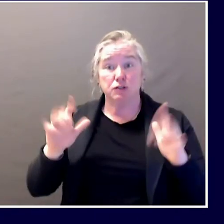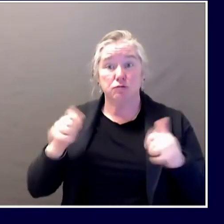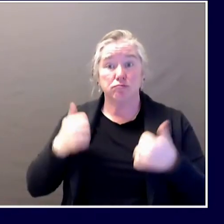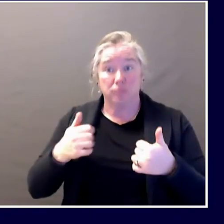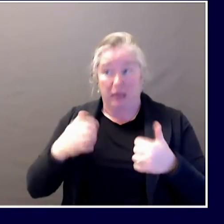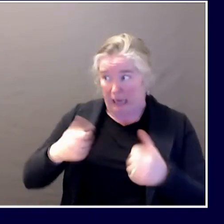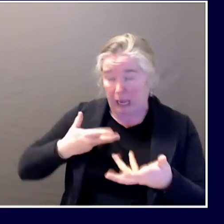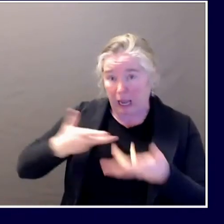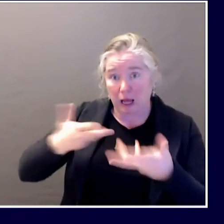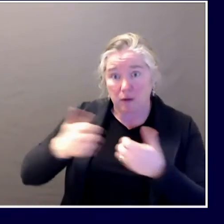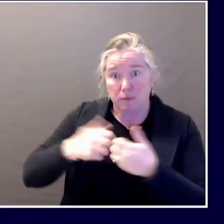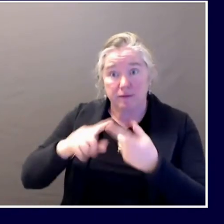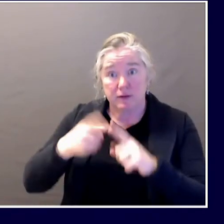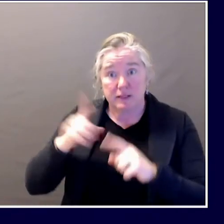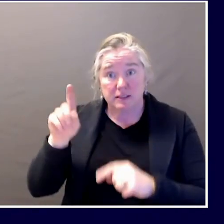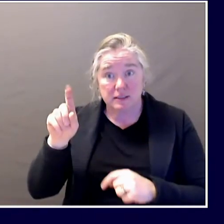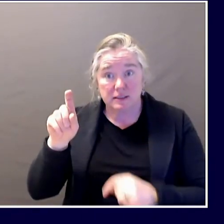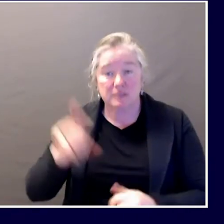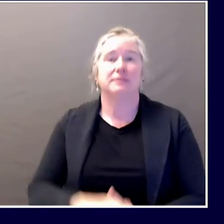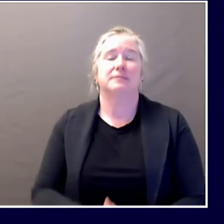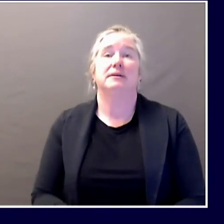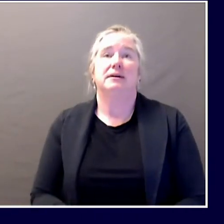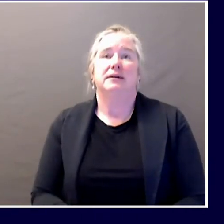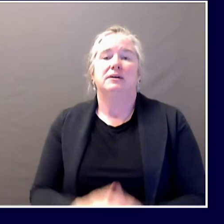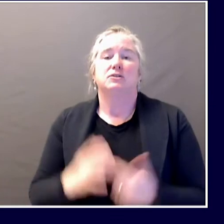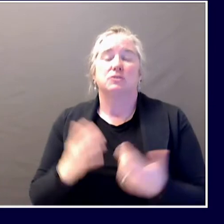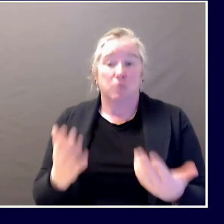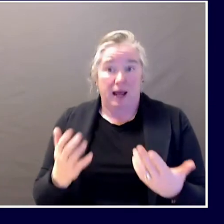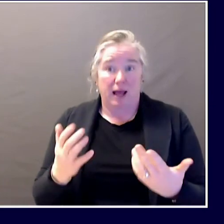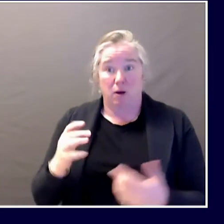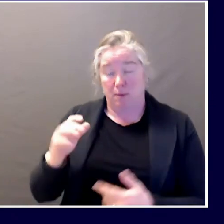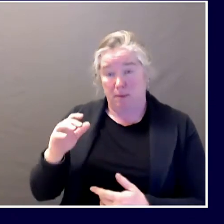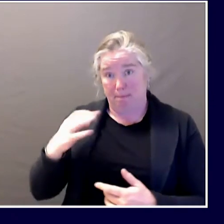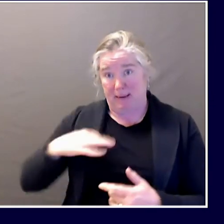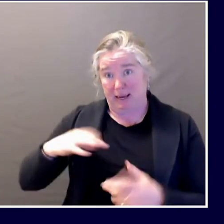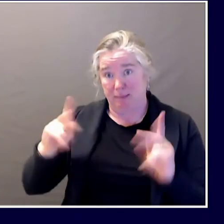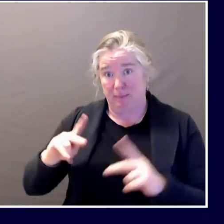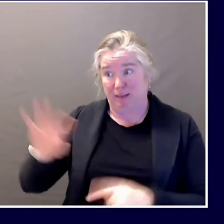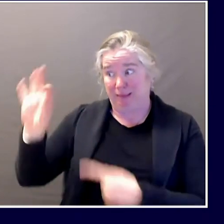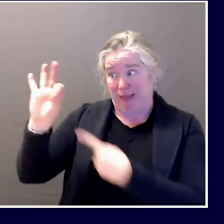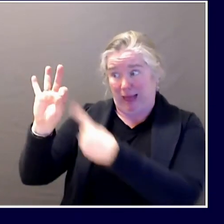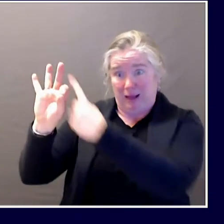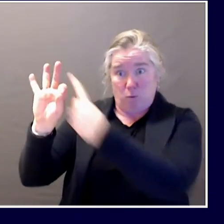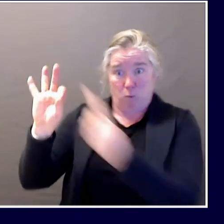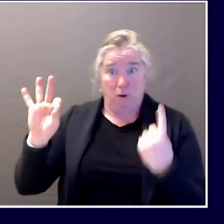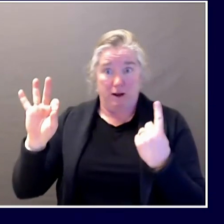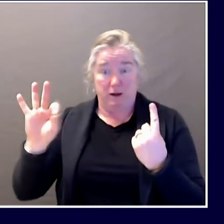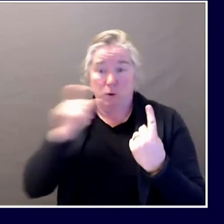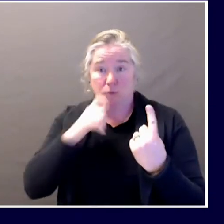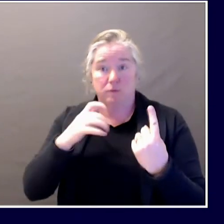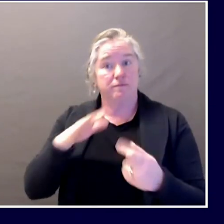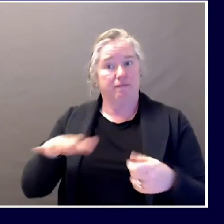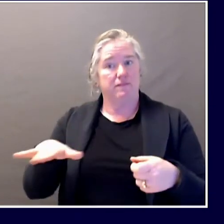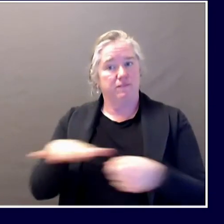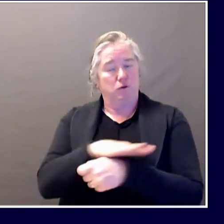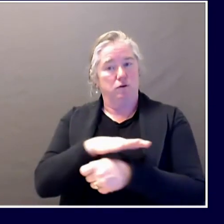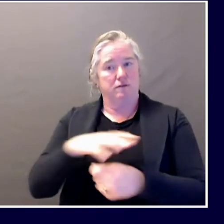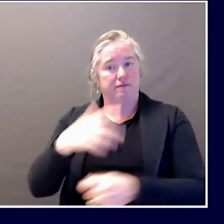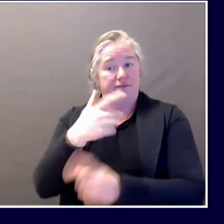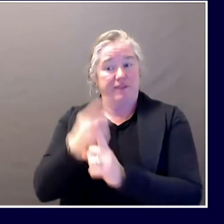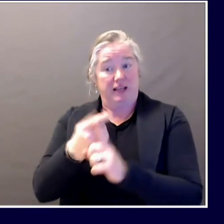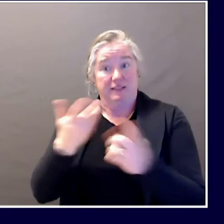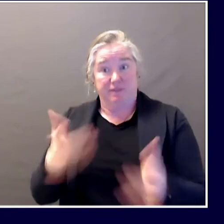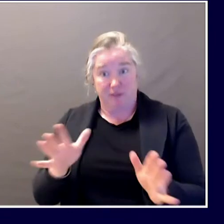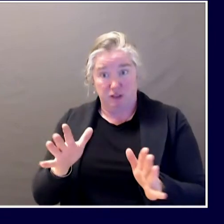applies to the more than 1 in 9 Maine people who have completed their vaccine series. But first, a few